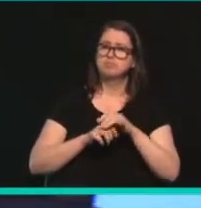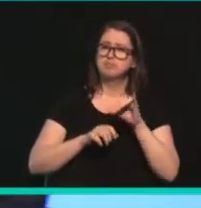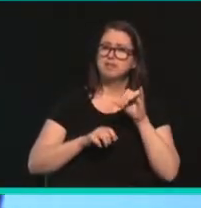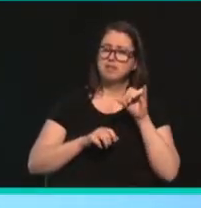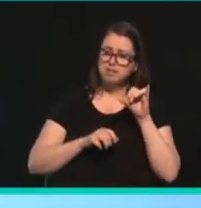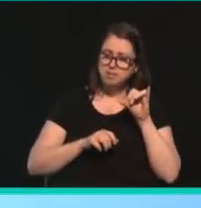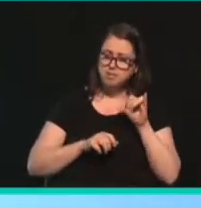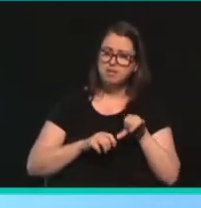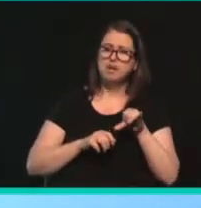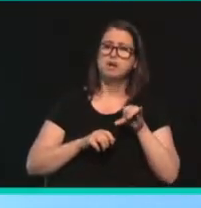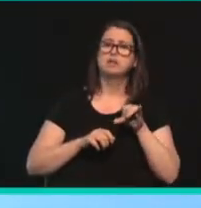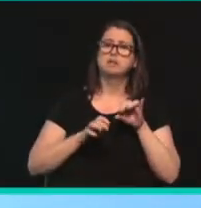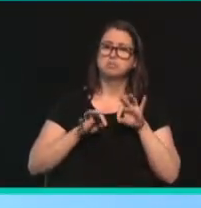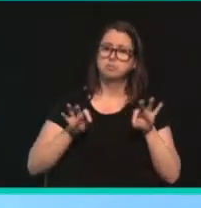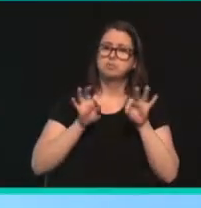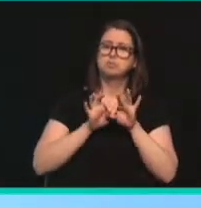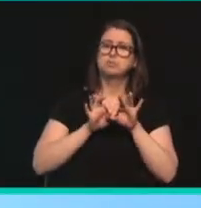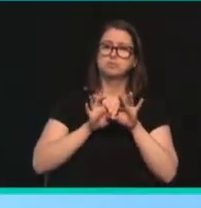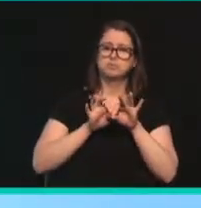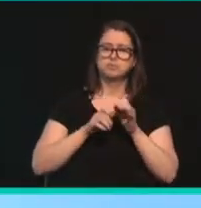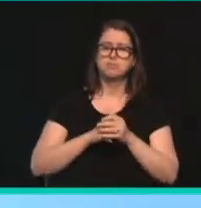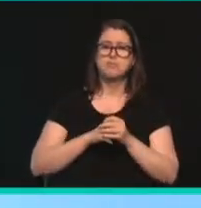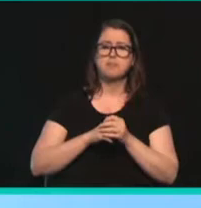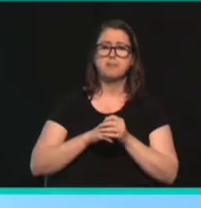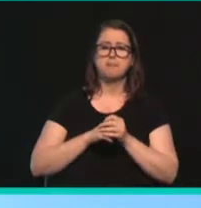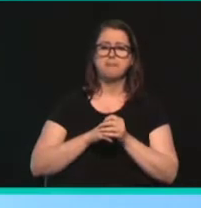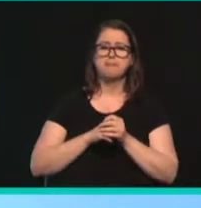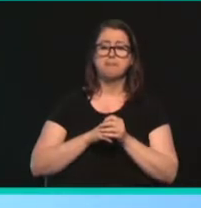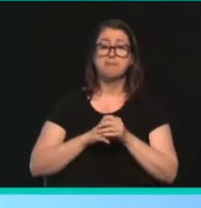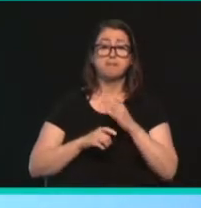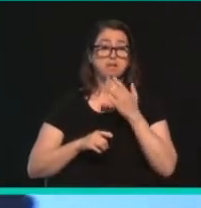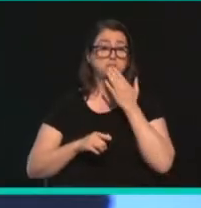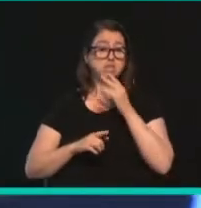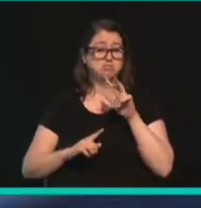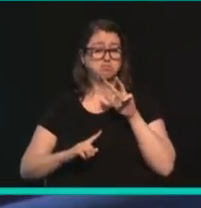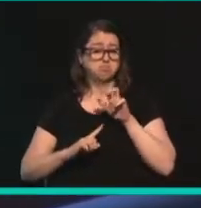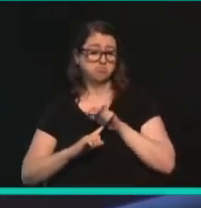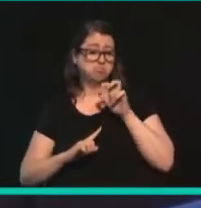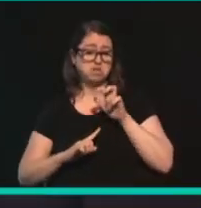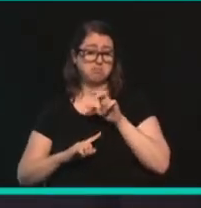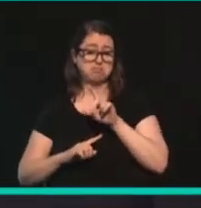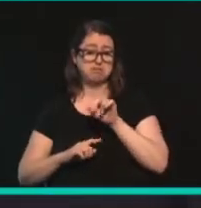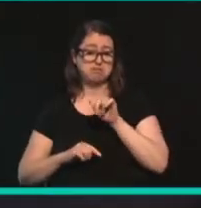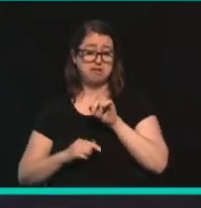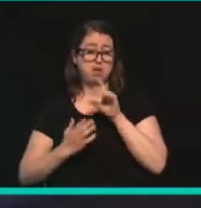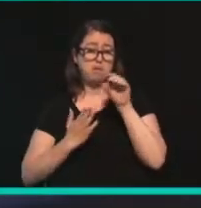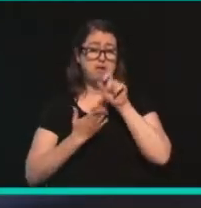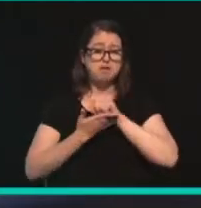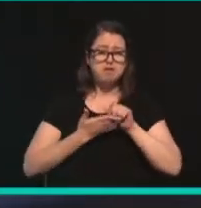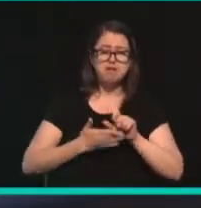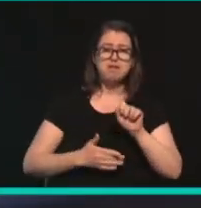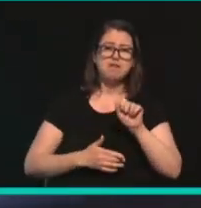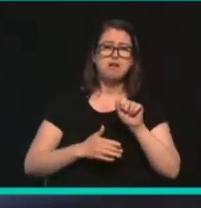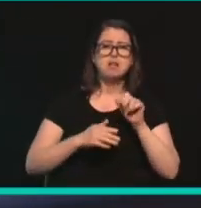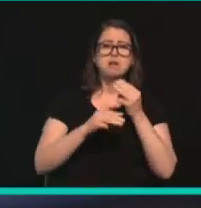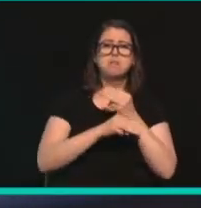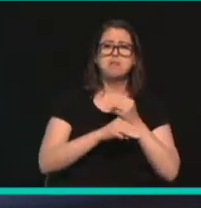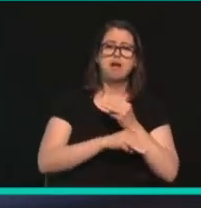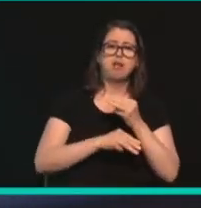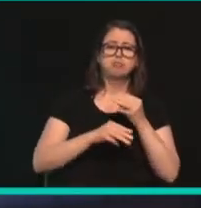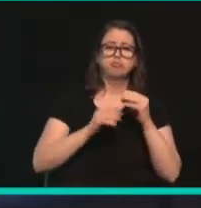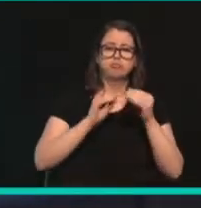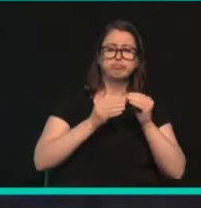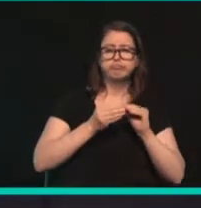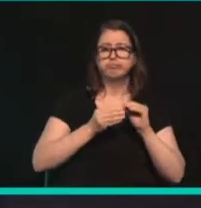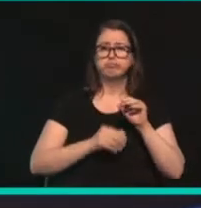creation happens. Simply having the best data or writing the most cutting-edge algorithms is not good enough.